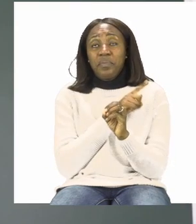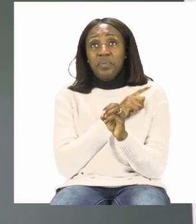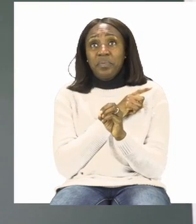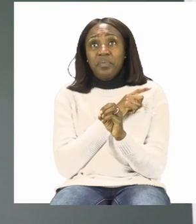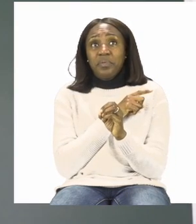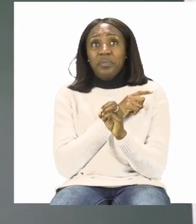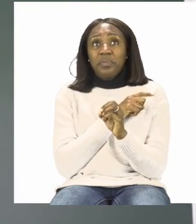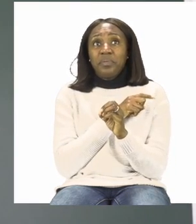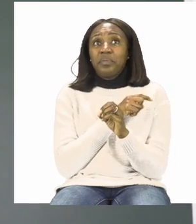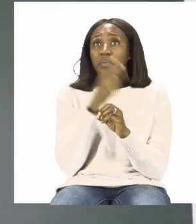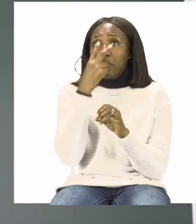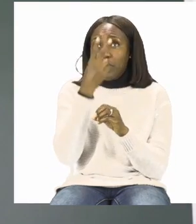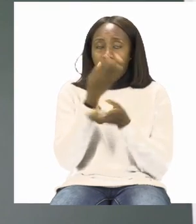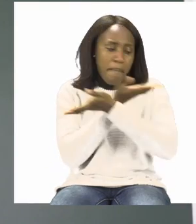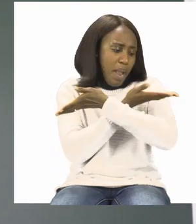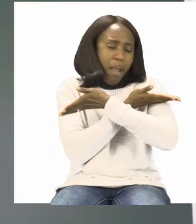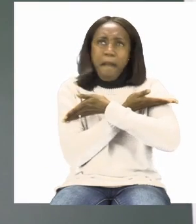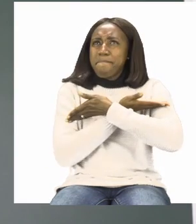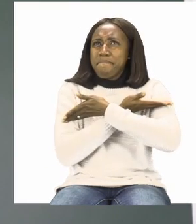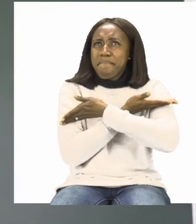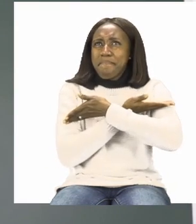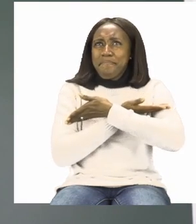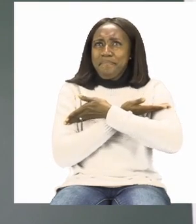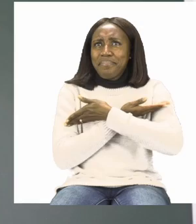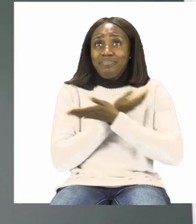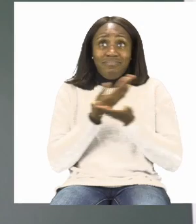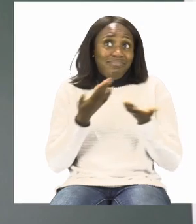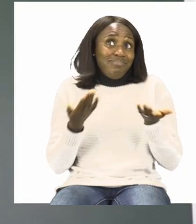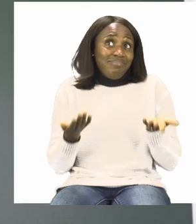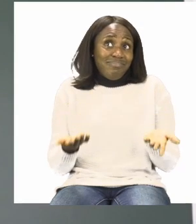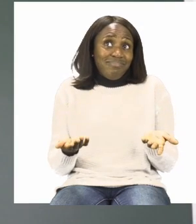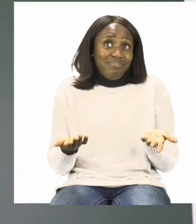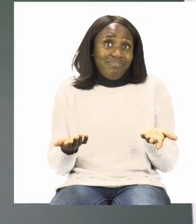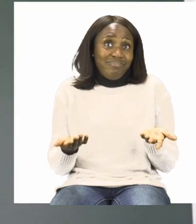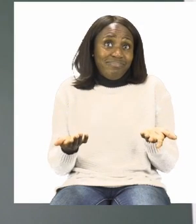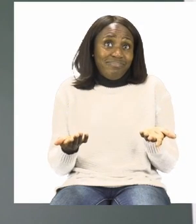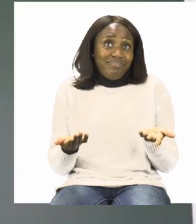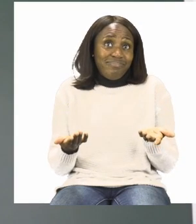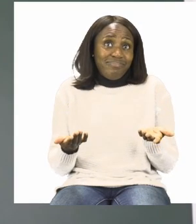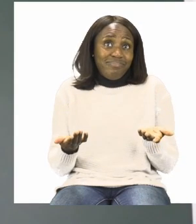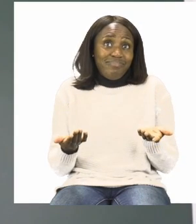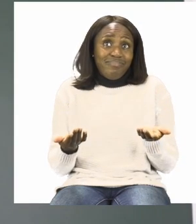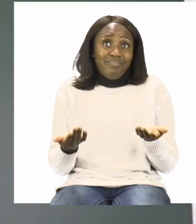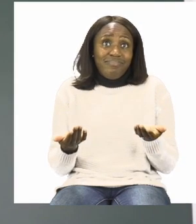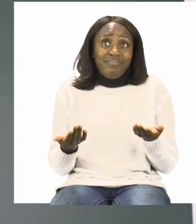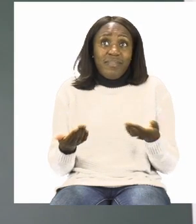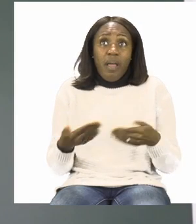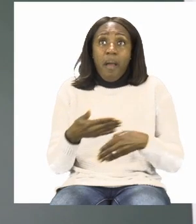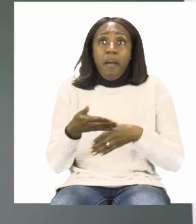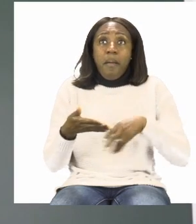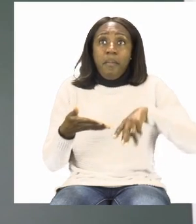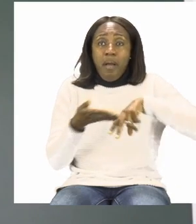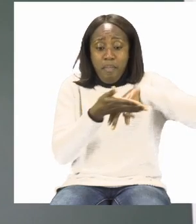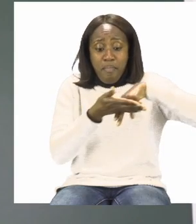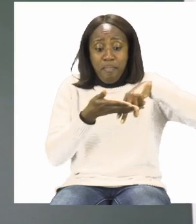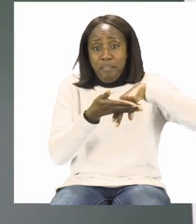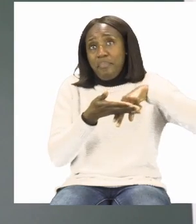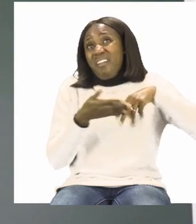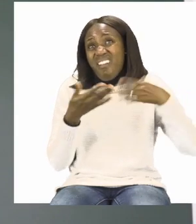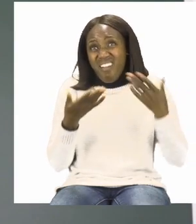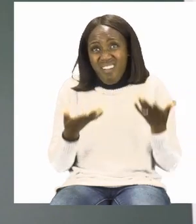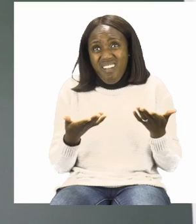friend is wearing short-sleeved tops and short skirts